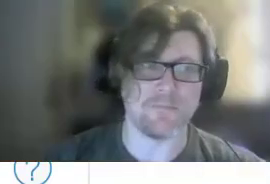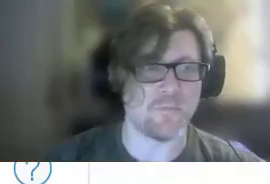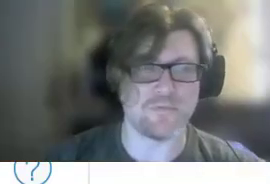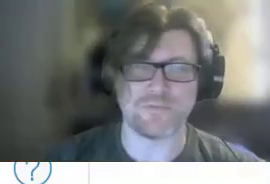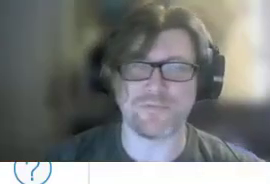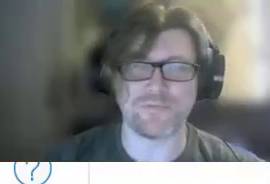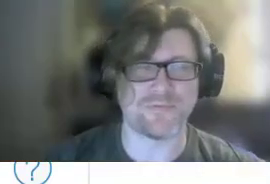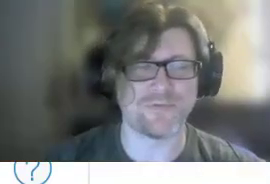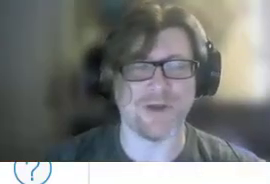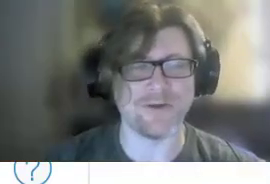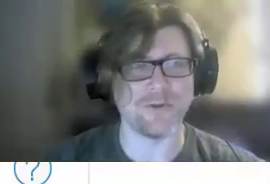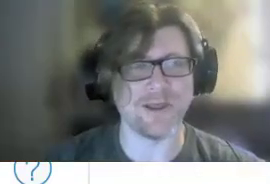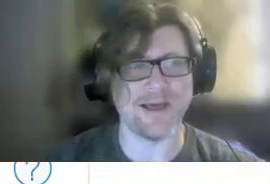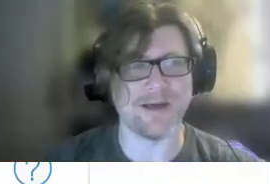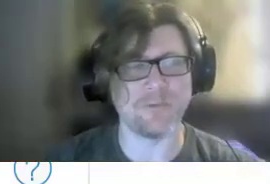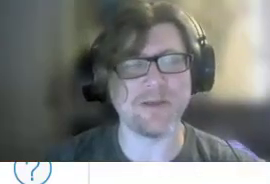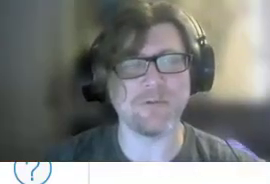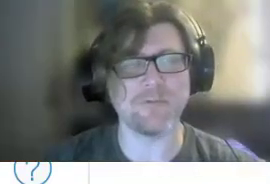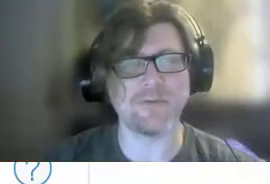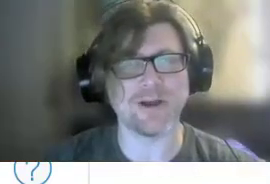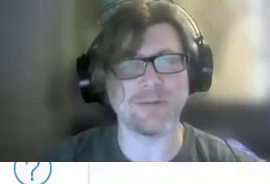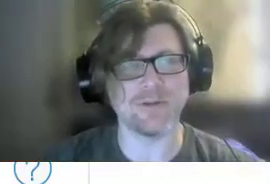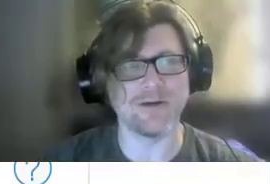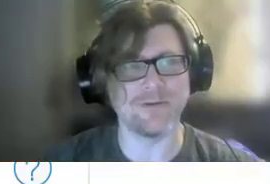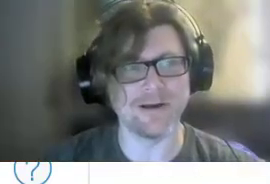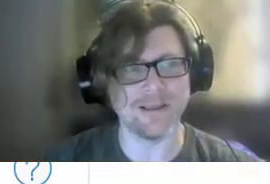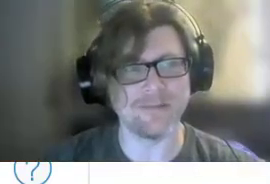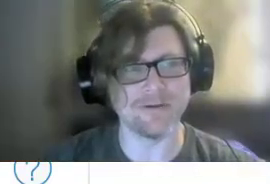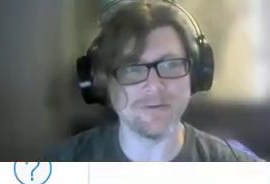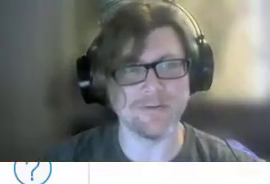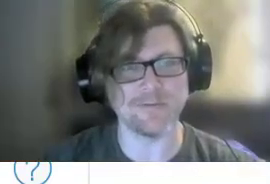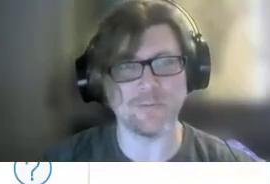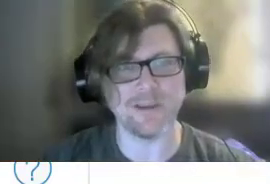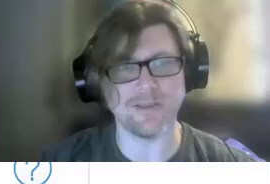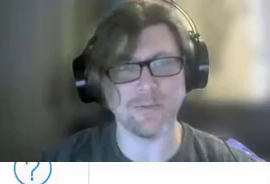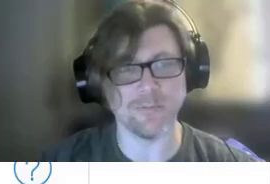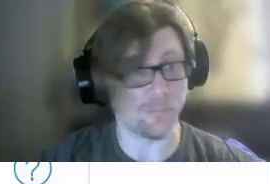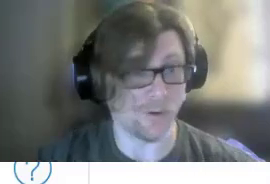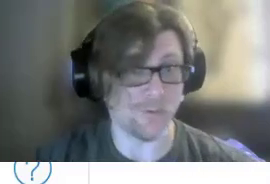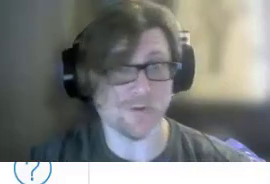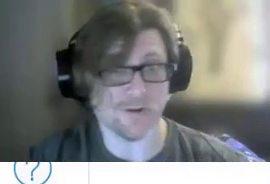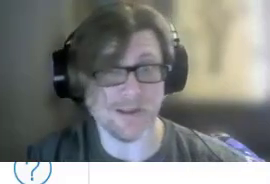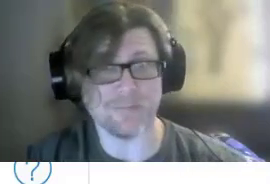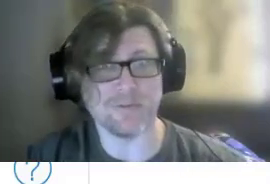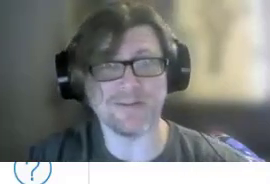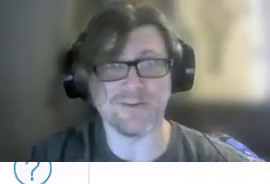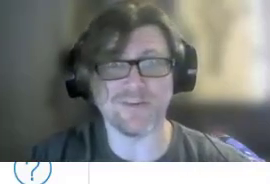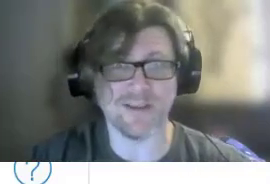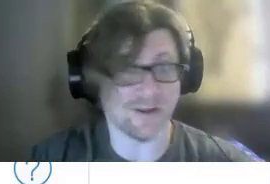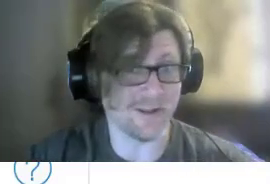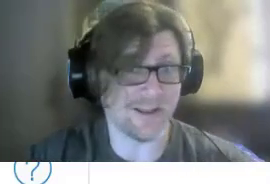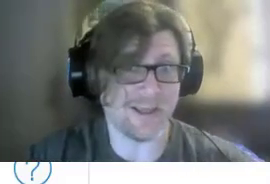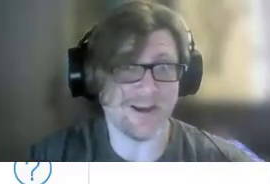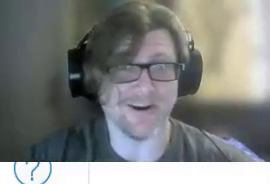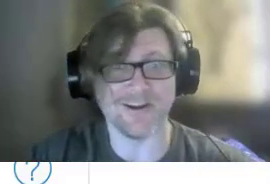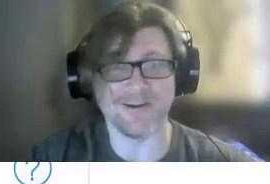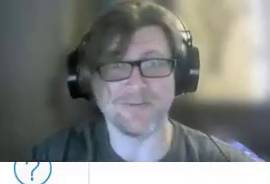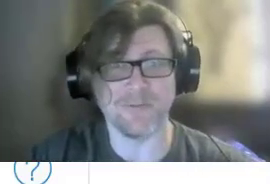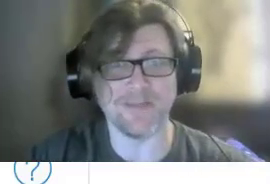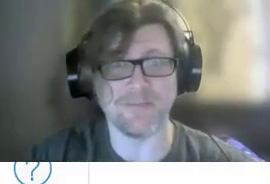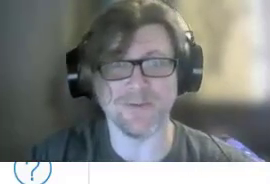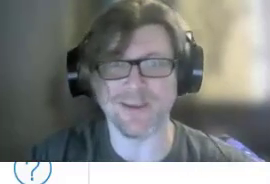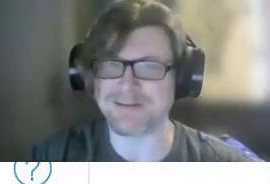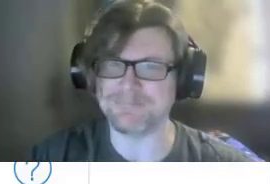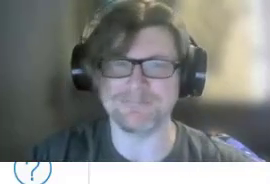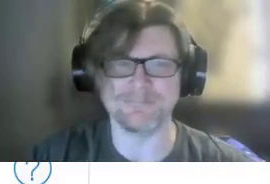Well, I don't like that. We received a couple of emails this week that we were supposed to click, but they just said click here in